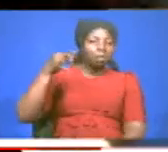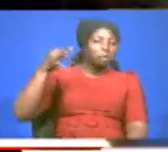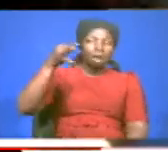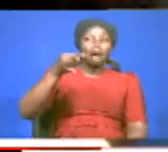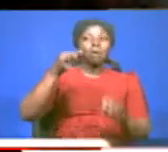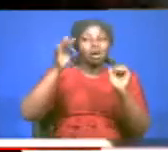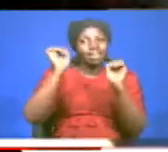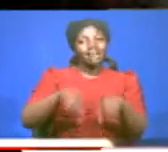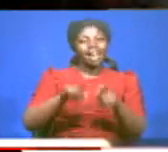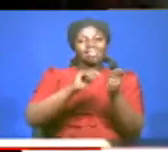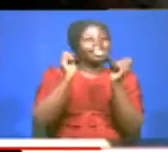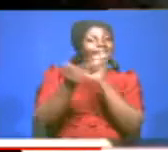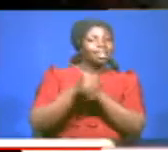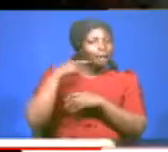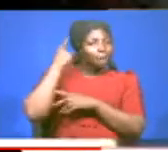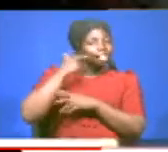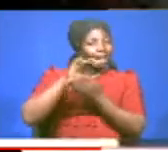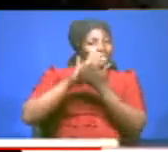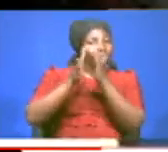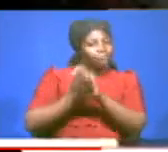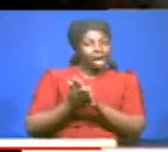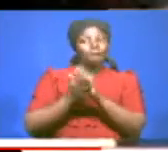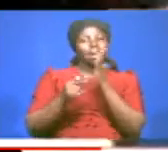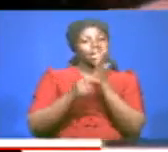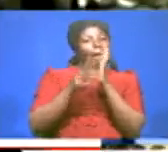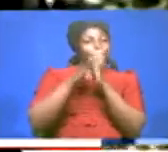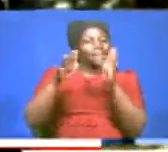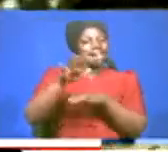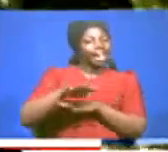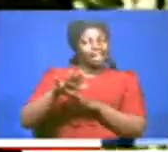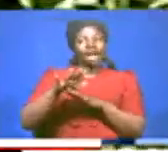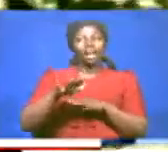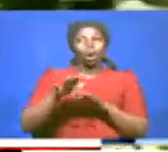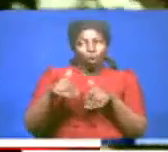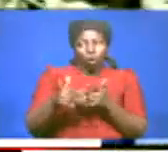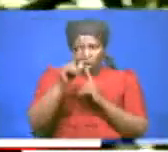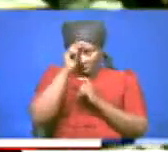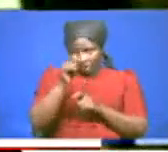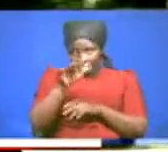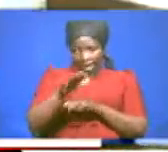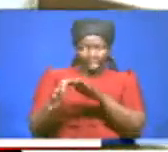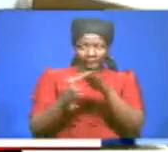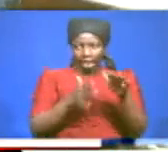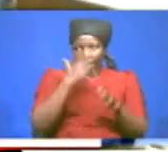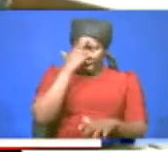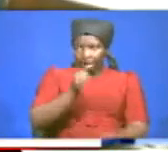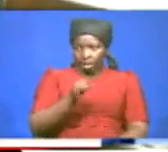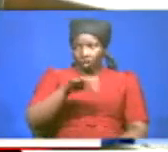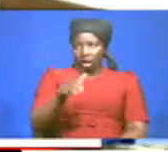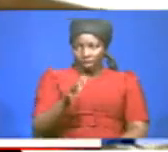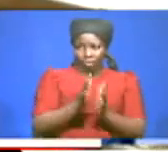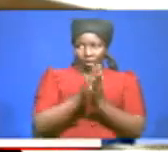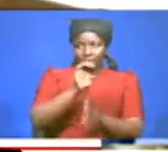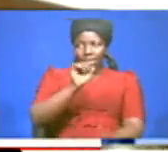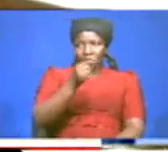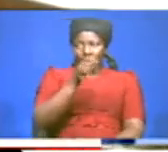reform madhara ikuwe mali imejulikana ama mali imeheshimiwa. In Kajiado County, meet Esther Kujuang, who quit formal employment